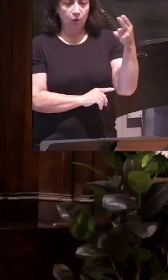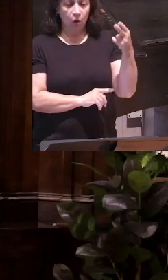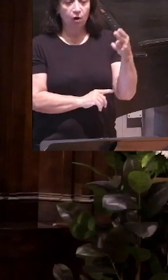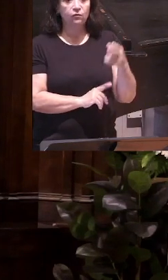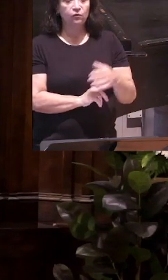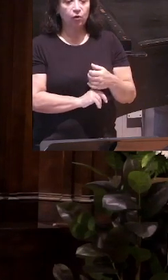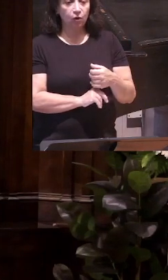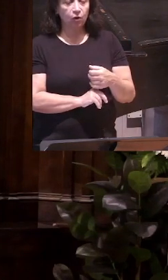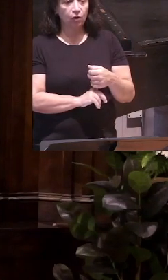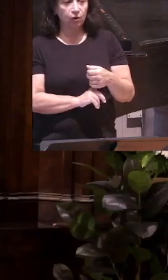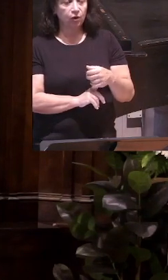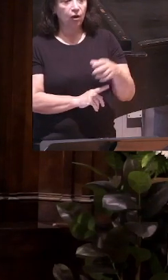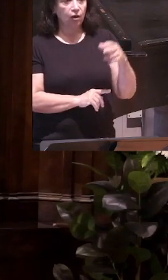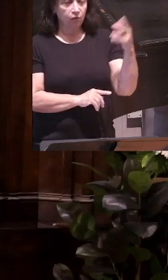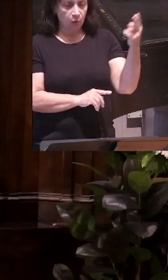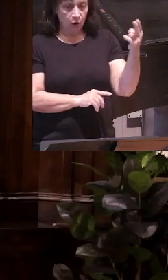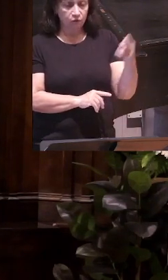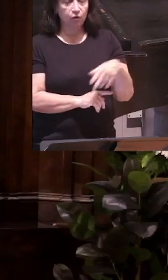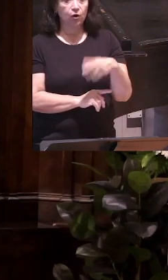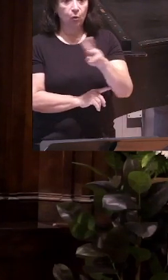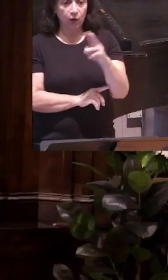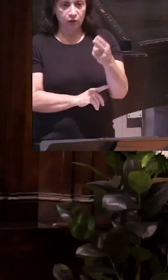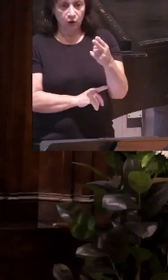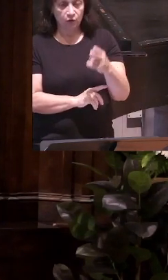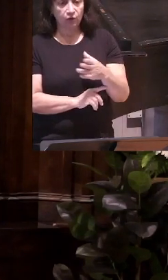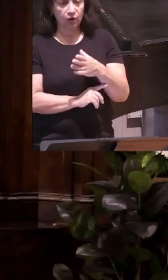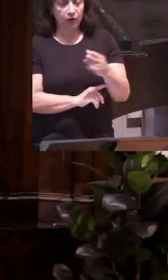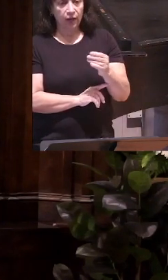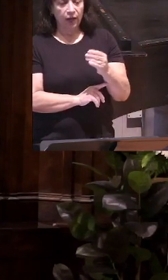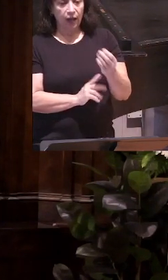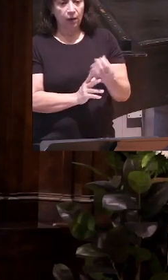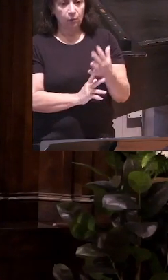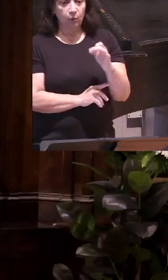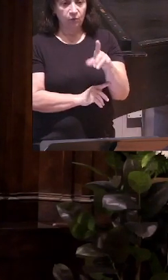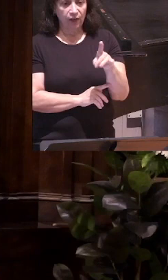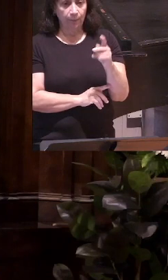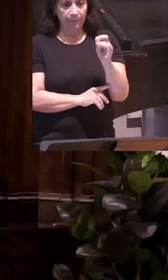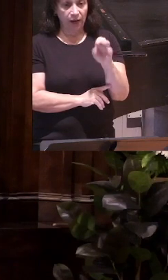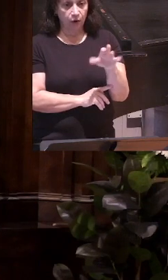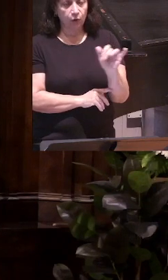Sherry Cantor of West Hartford, and Danielle Wong of Bloomfield.